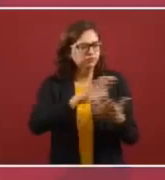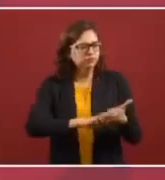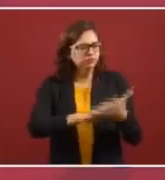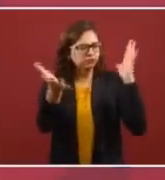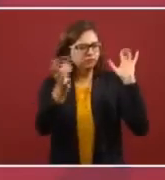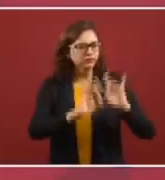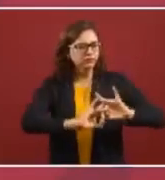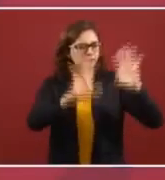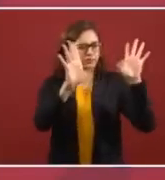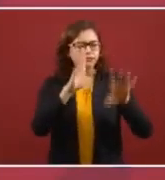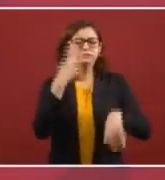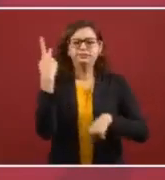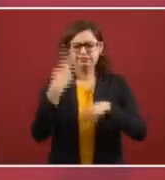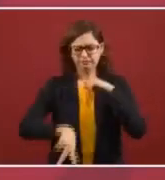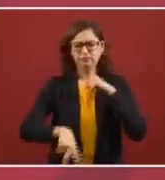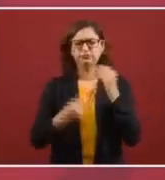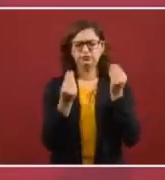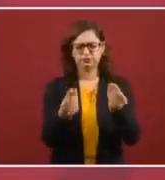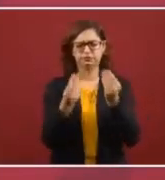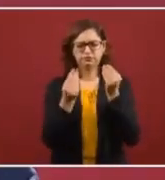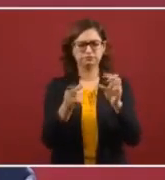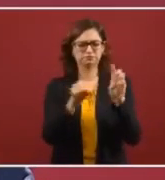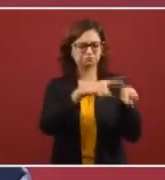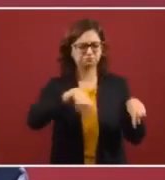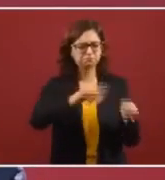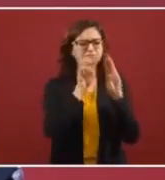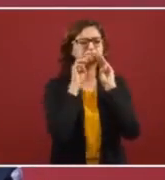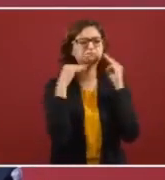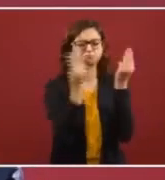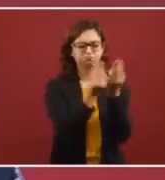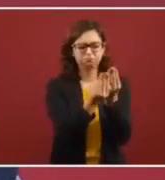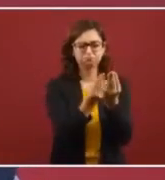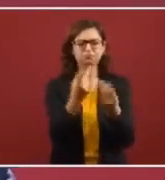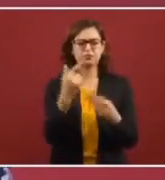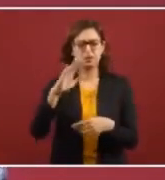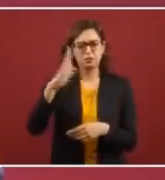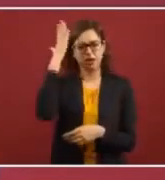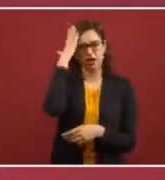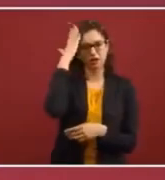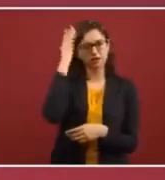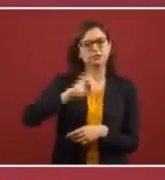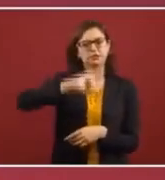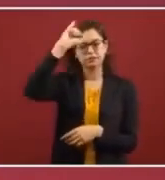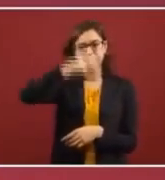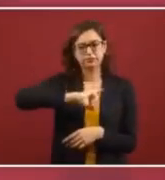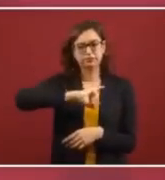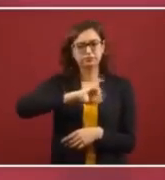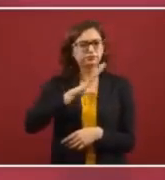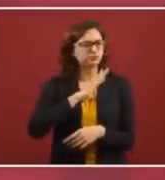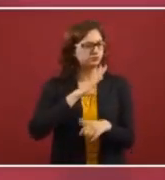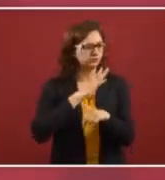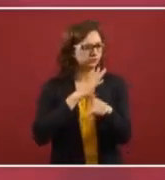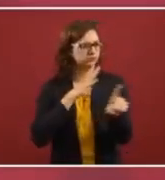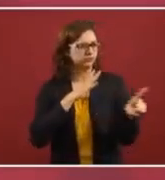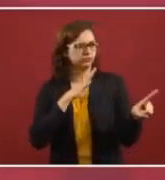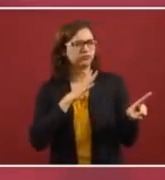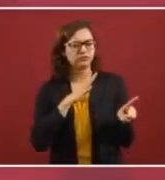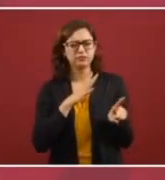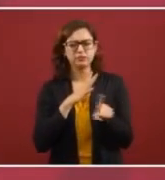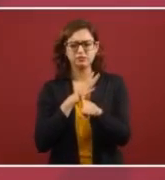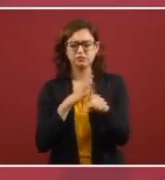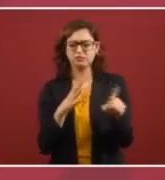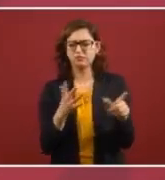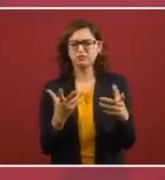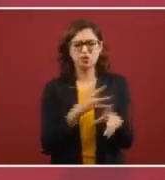And delinquency. Estas bandas, and these jefes, gangs, their groups,